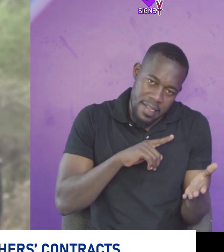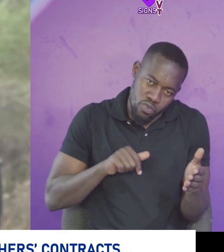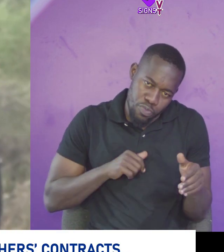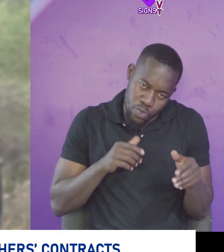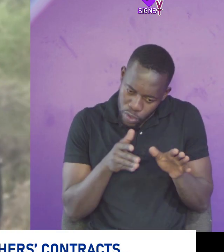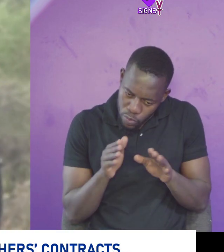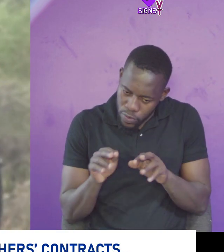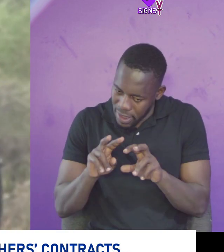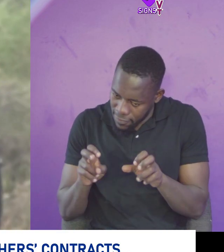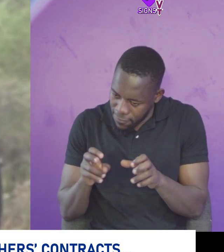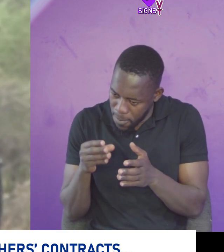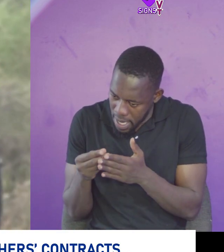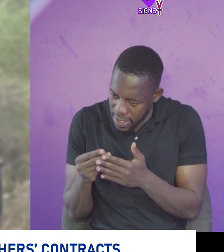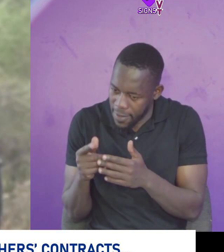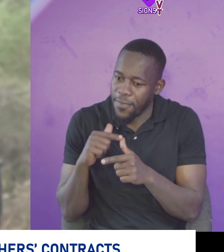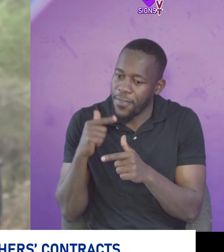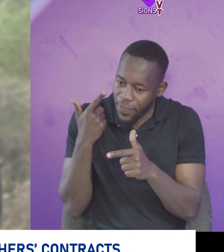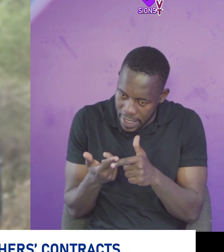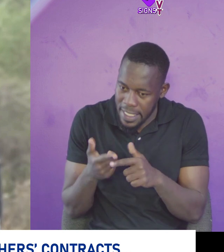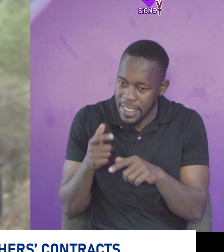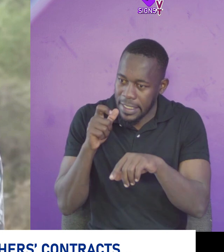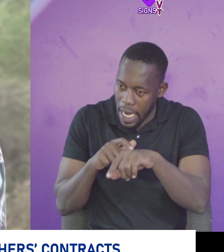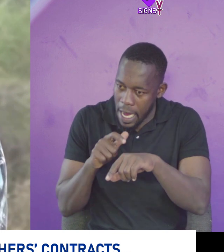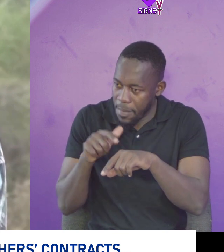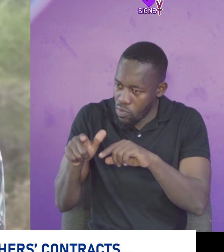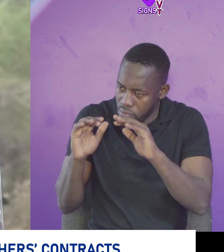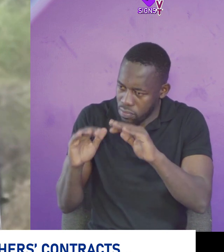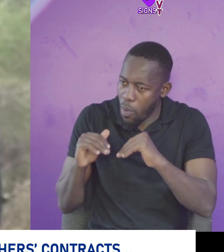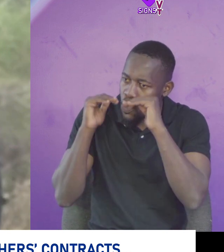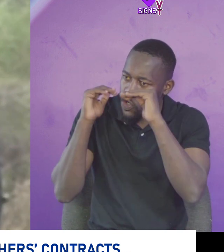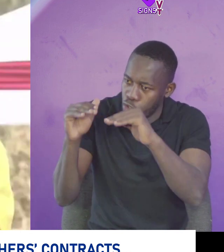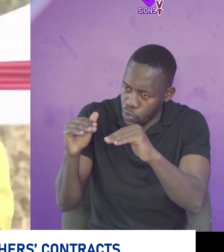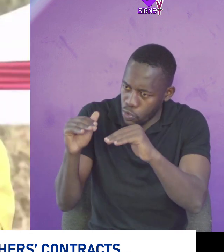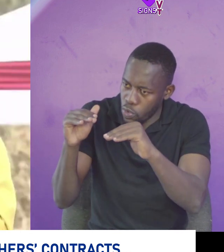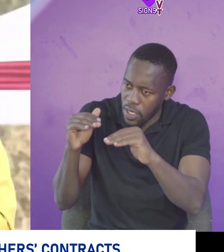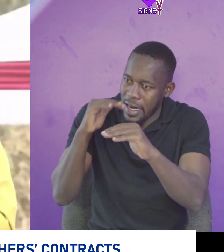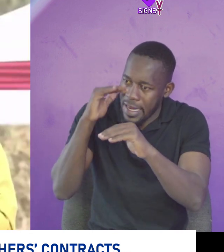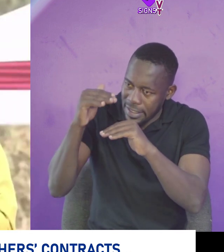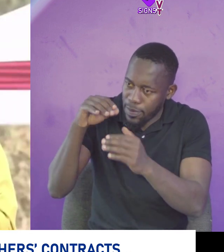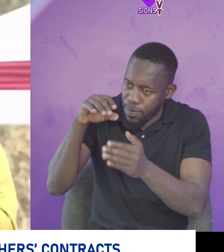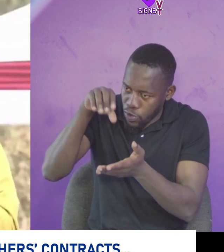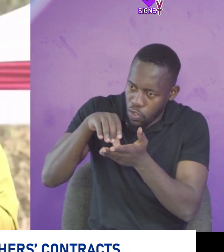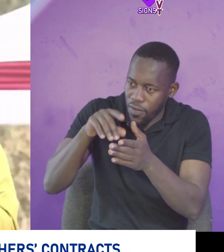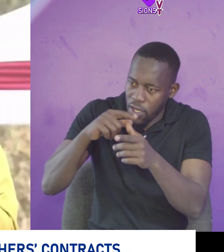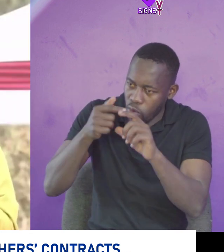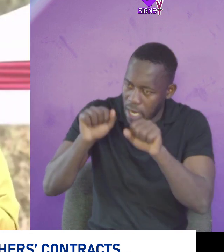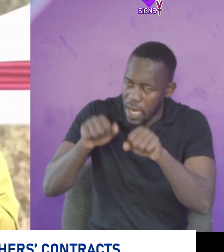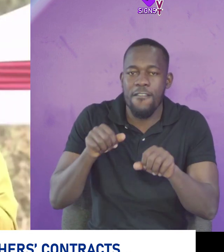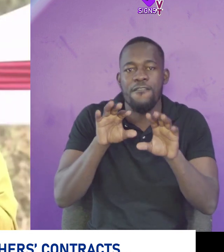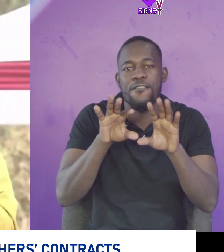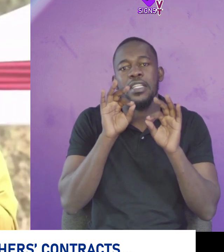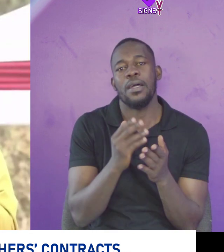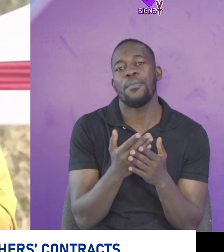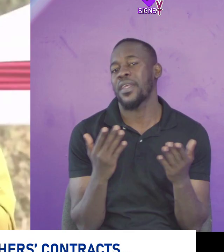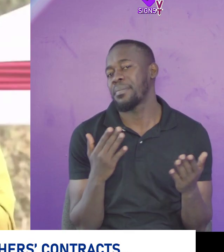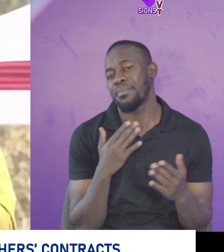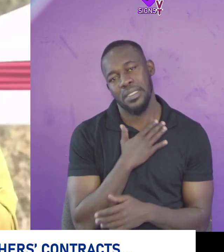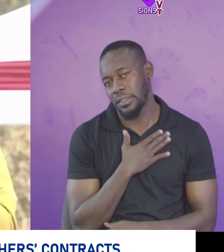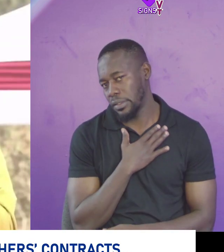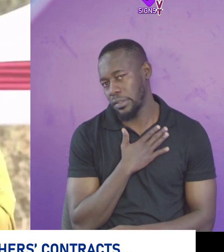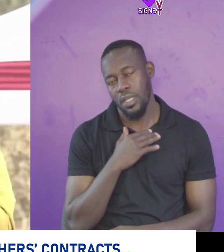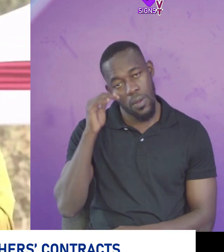ensure that when they are promoted, they get salary. We believe with your guidance